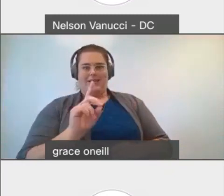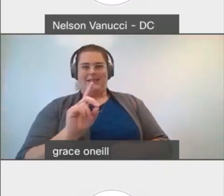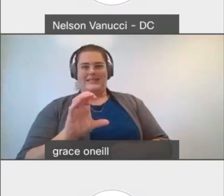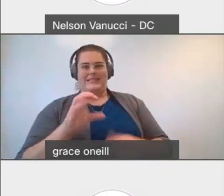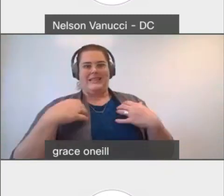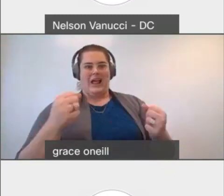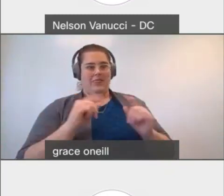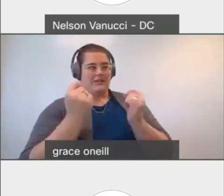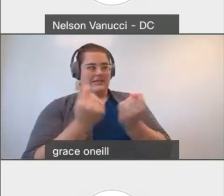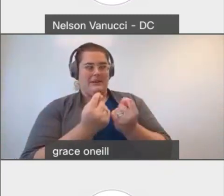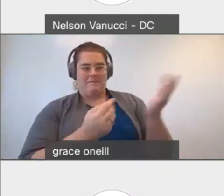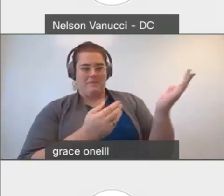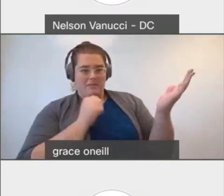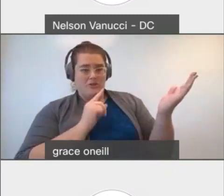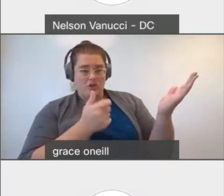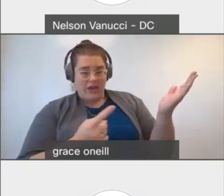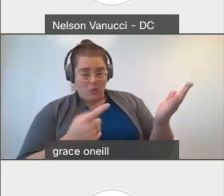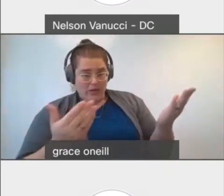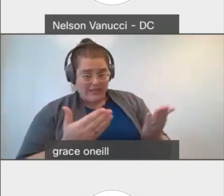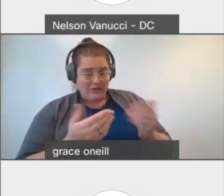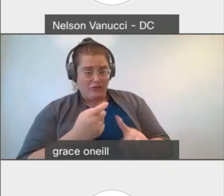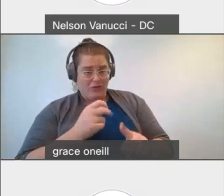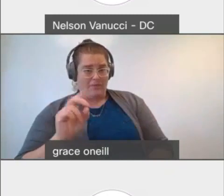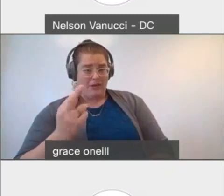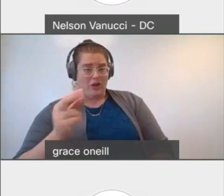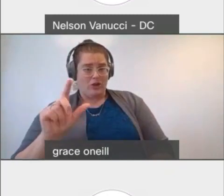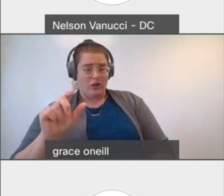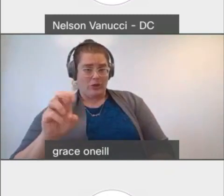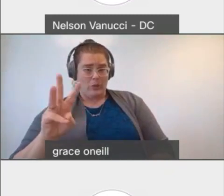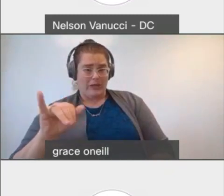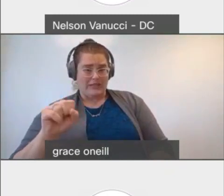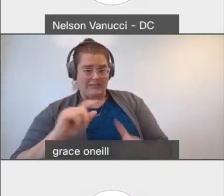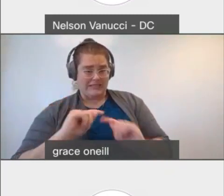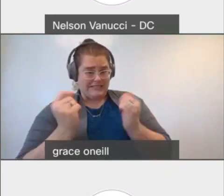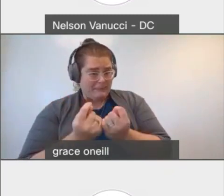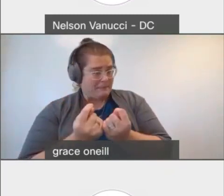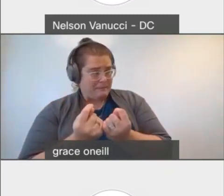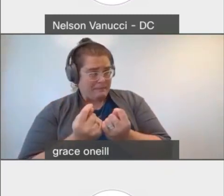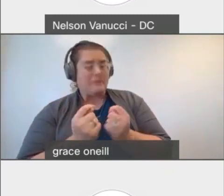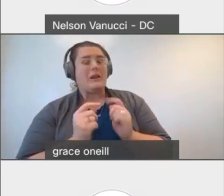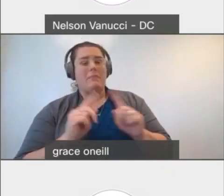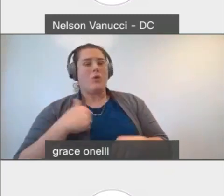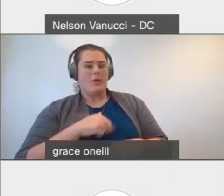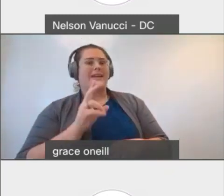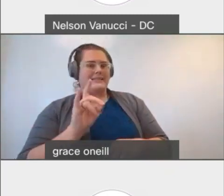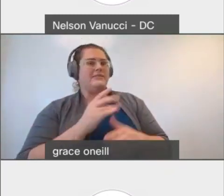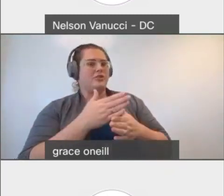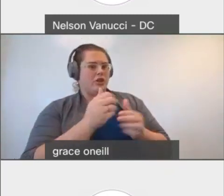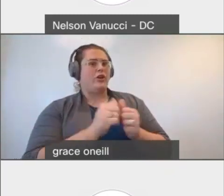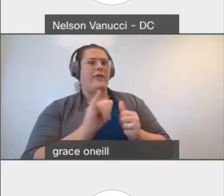I don't know if any of them are on the call, but we have at DDS shared that concern a couple of